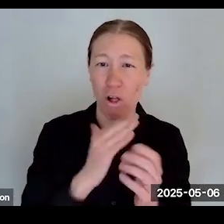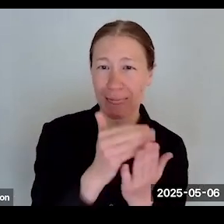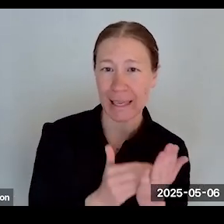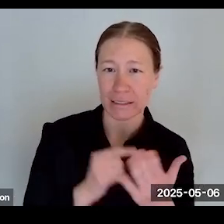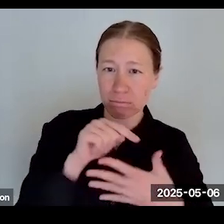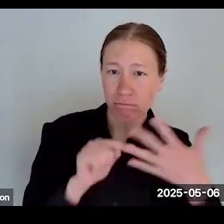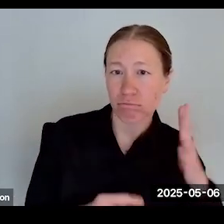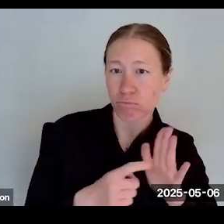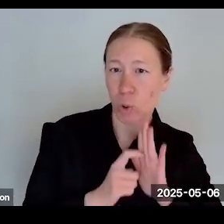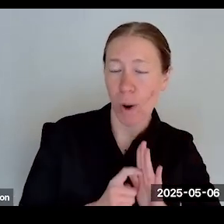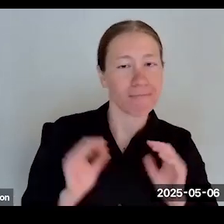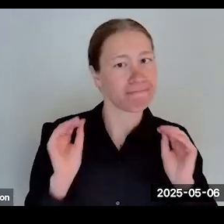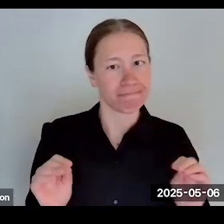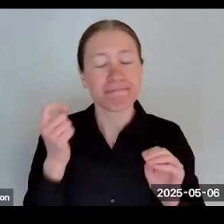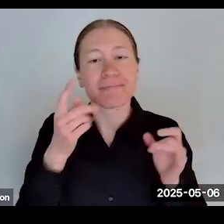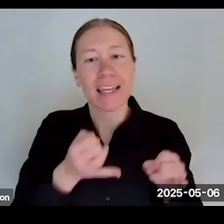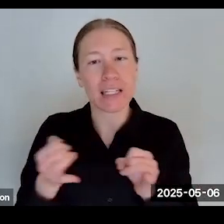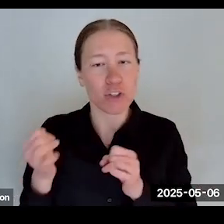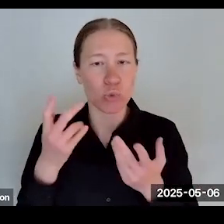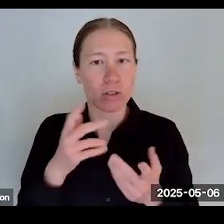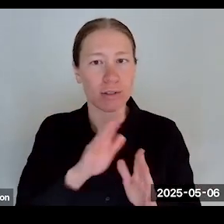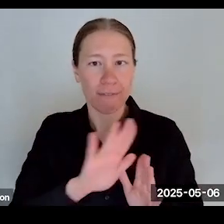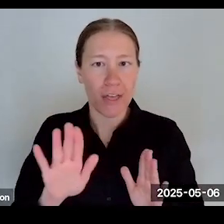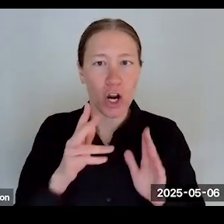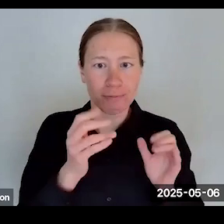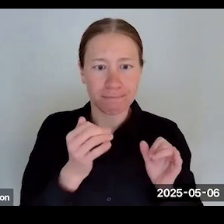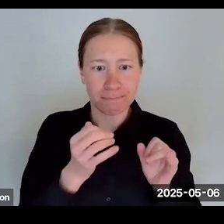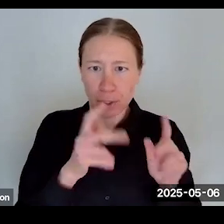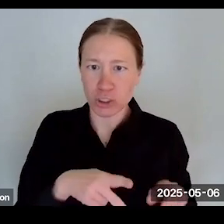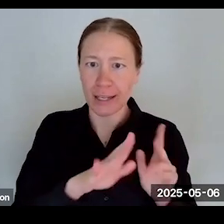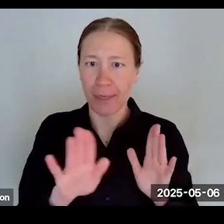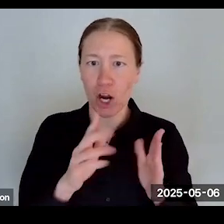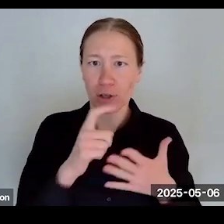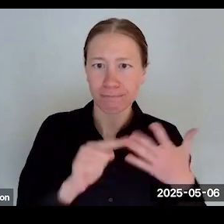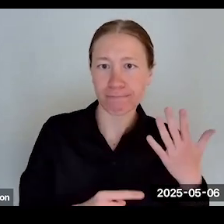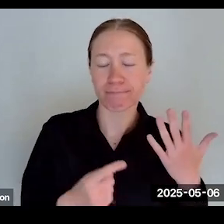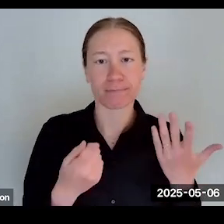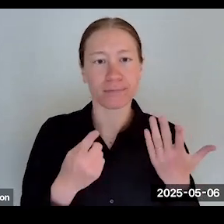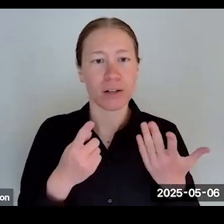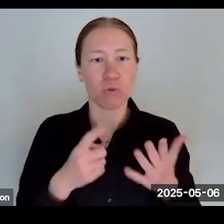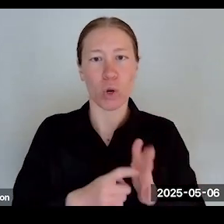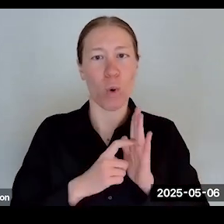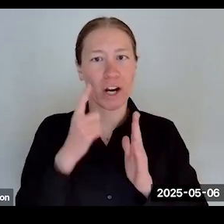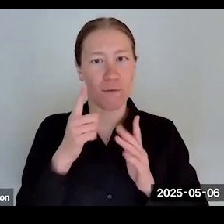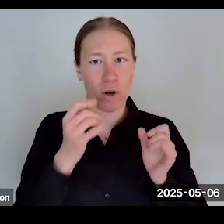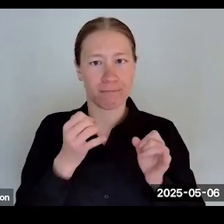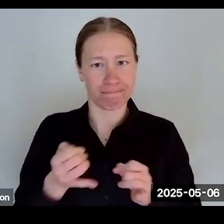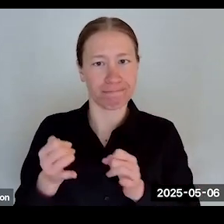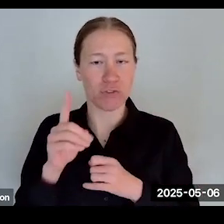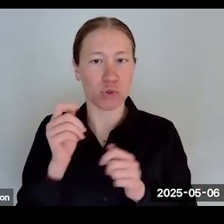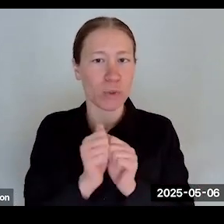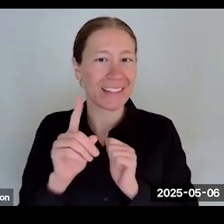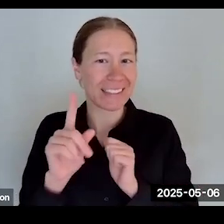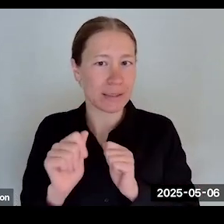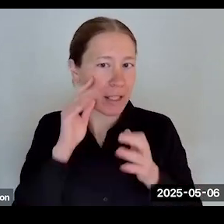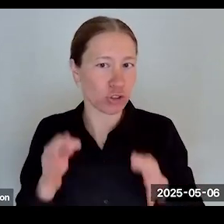an individualized assessment of a person's condition is required when making a disability determination. So service animals